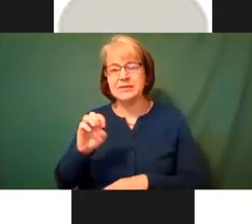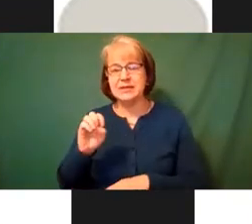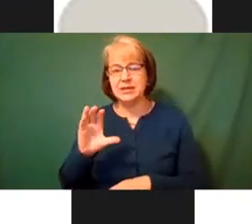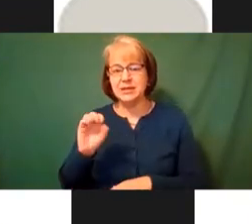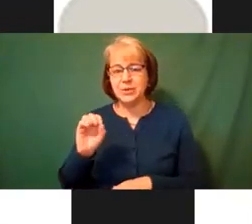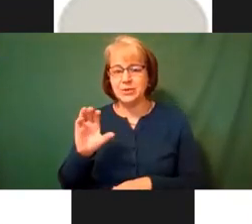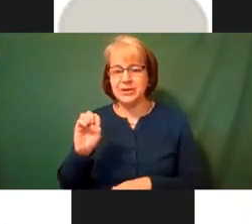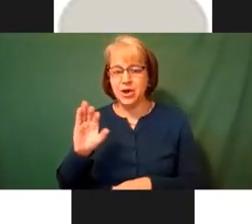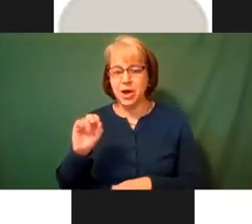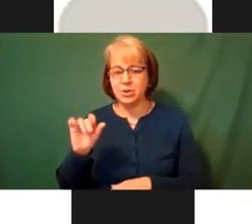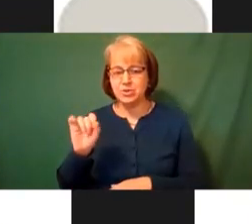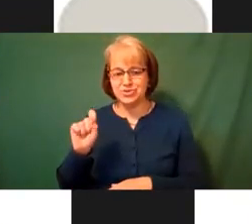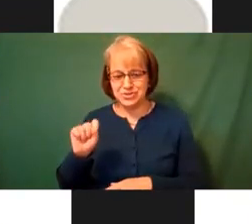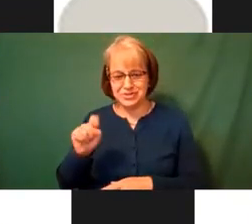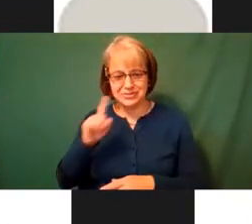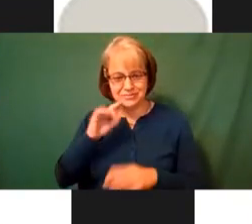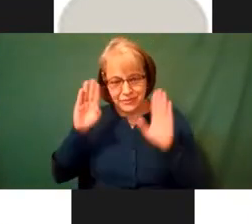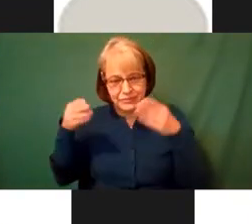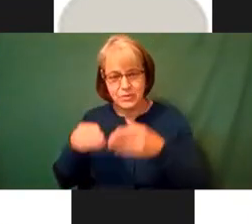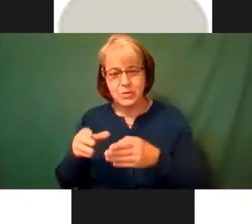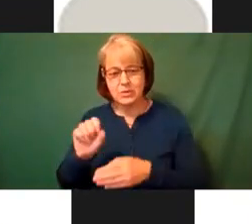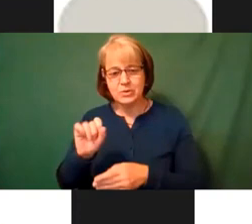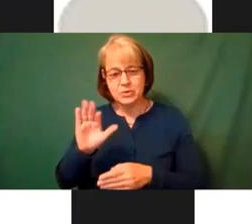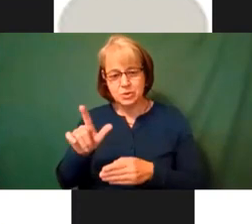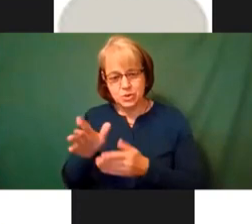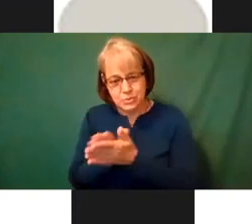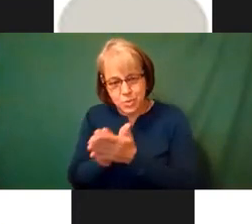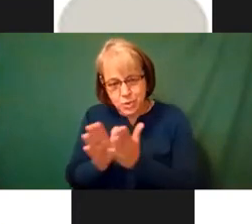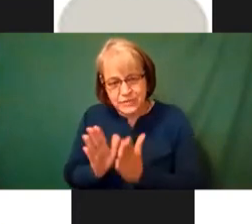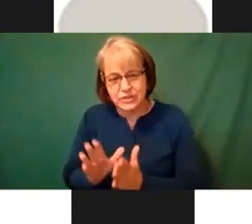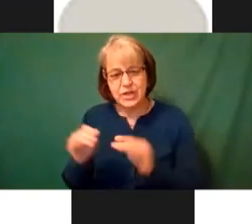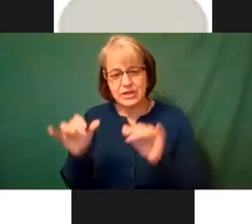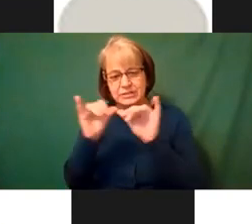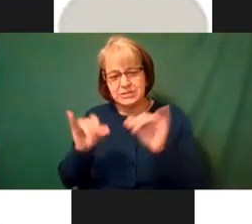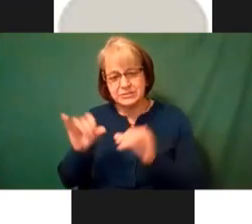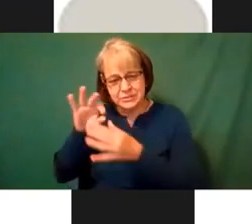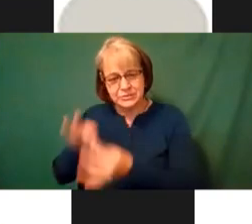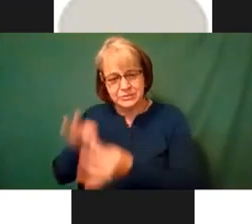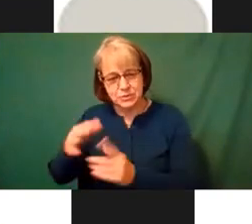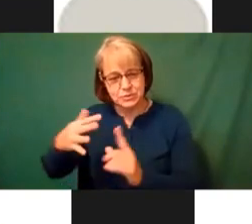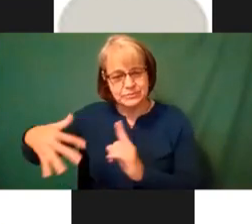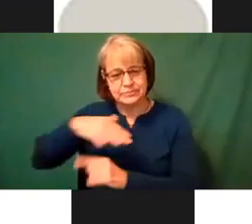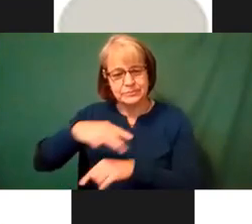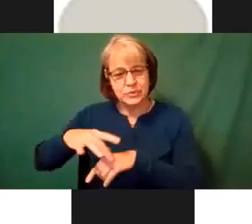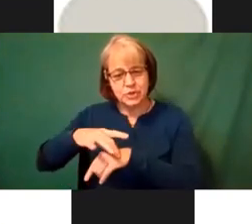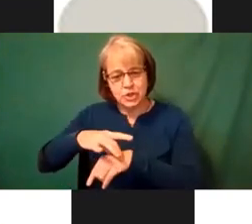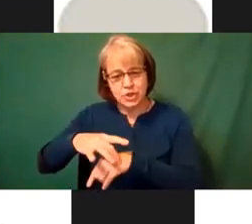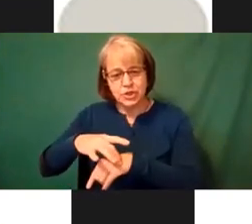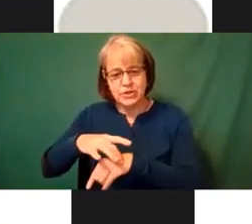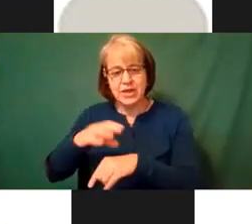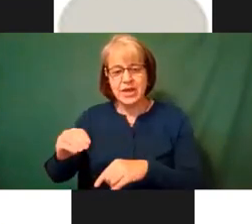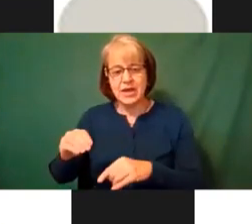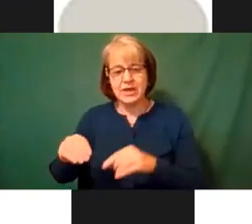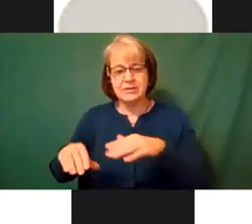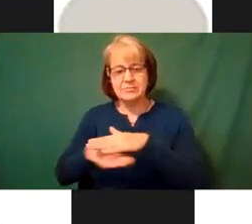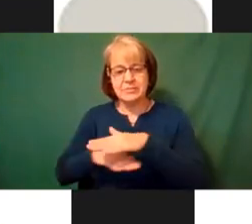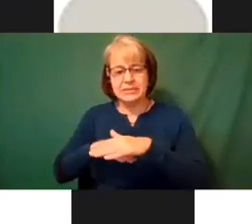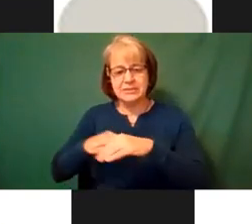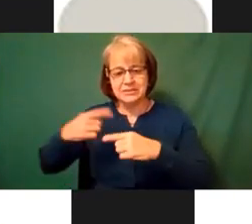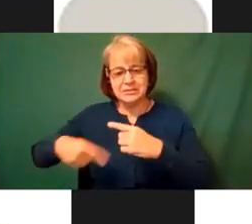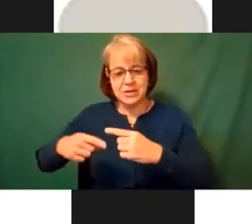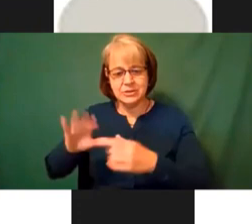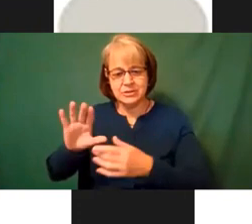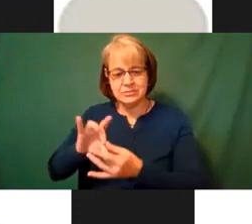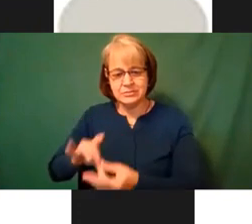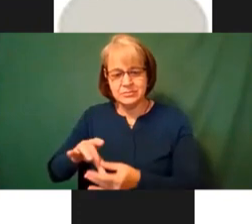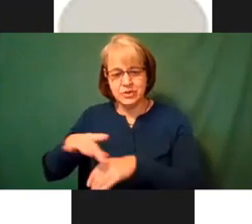social motivations and social oppression systems are related to ecology and elemental cycles. I am the director of the